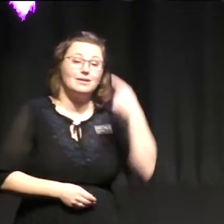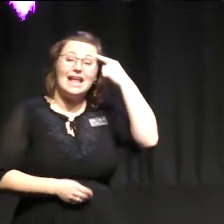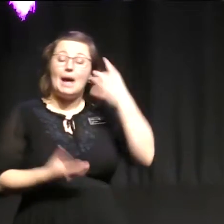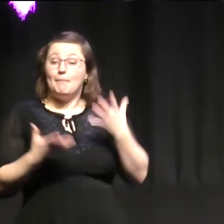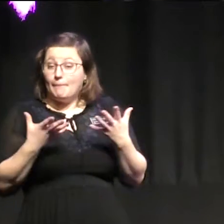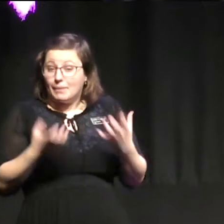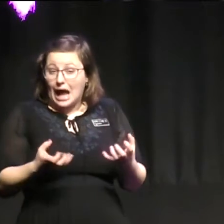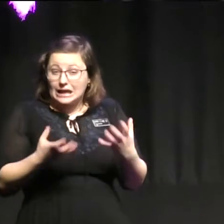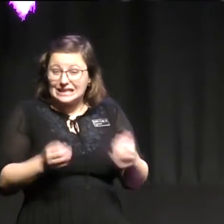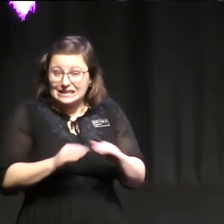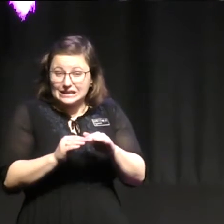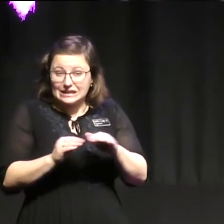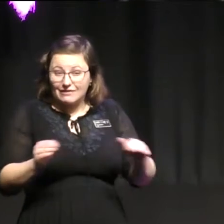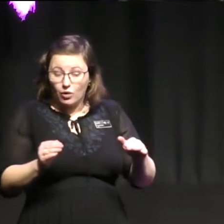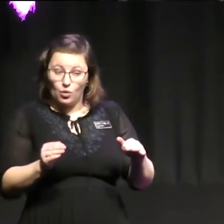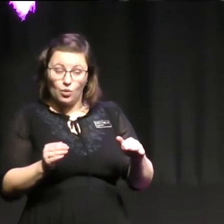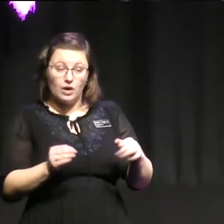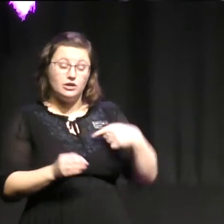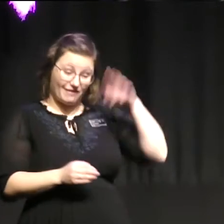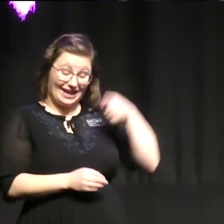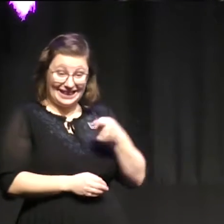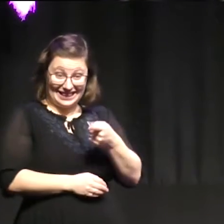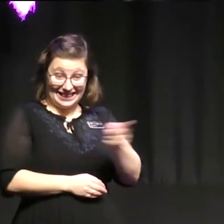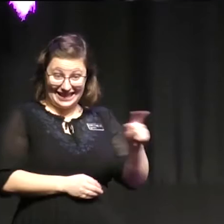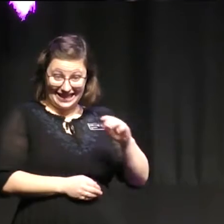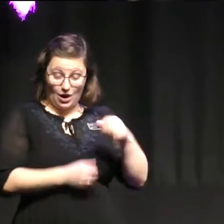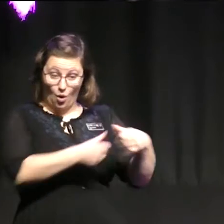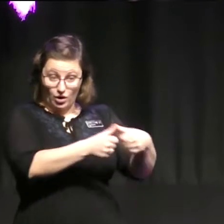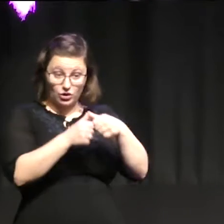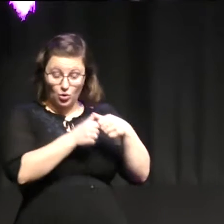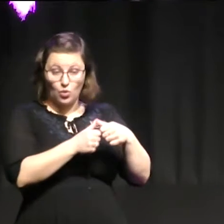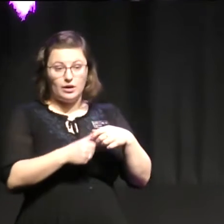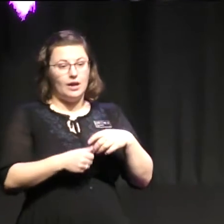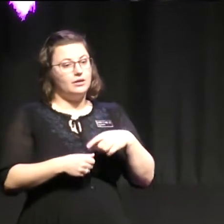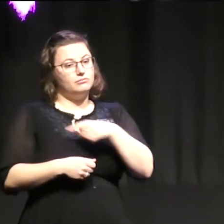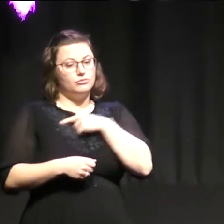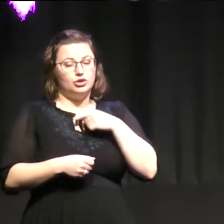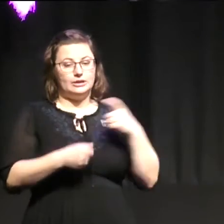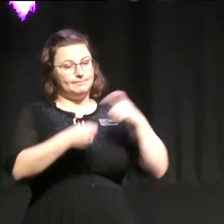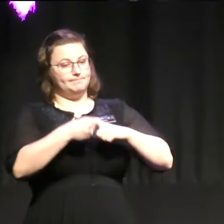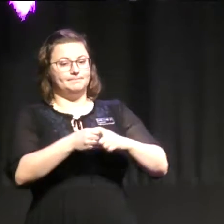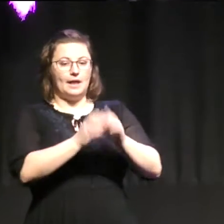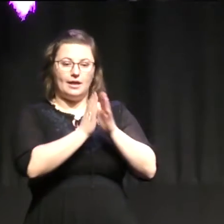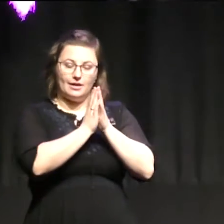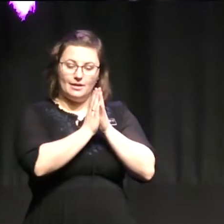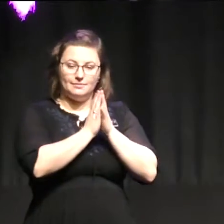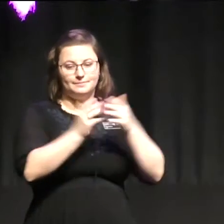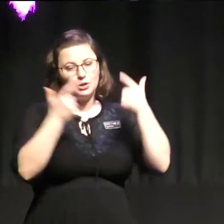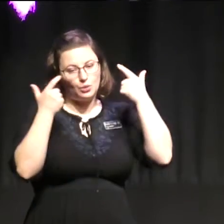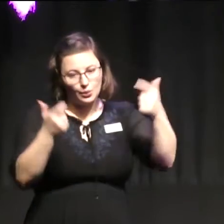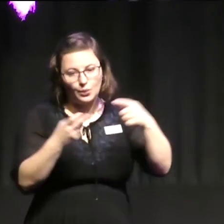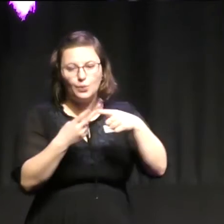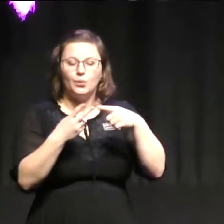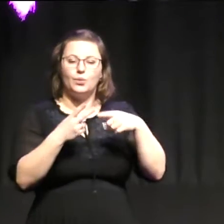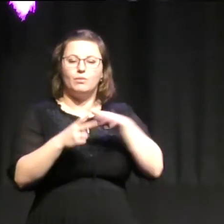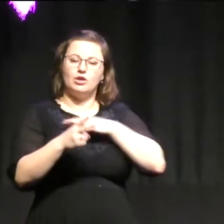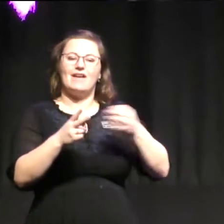how do you actually, I know that you are an organization that is extremely faith-based and value-based, I